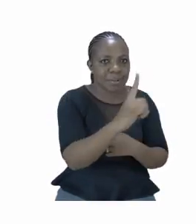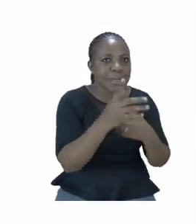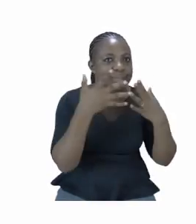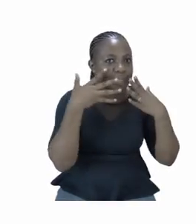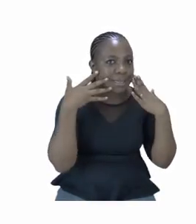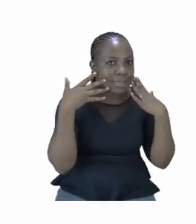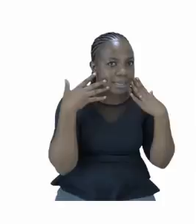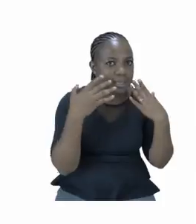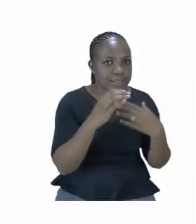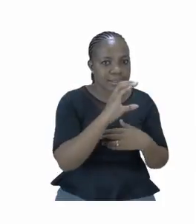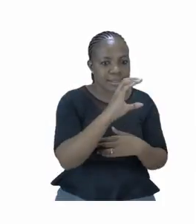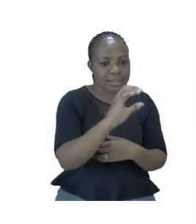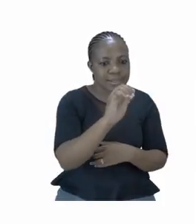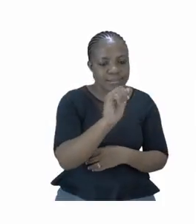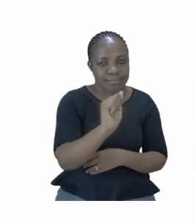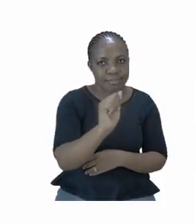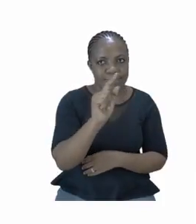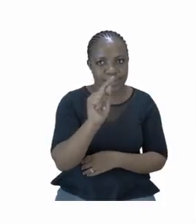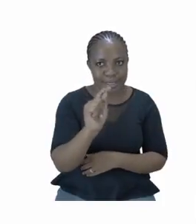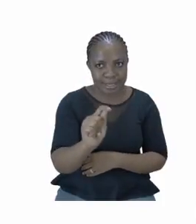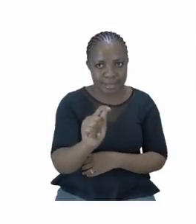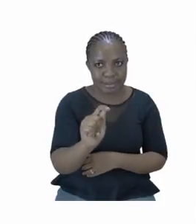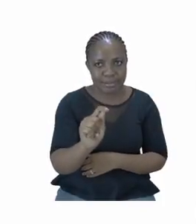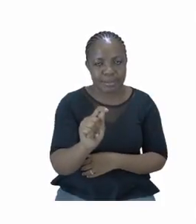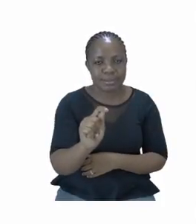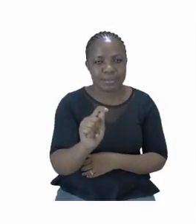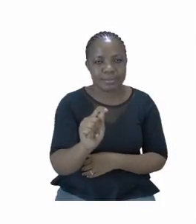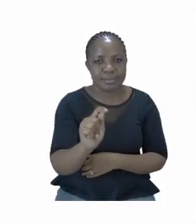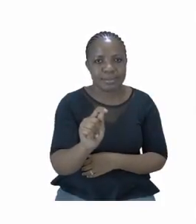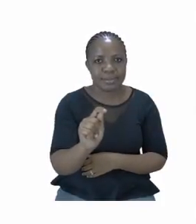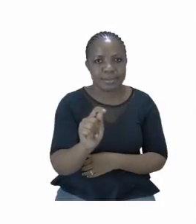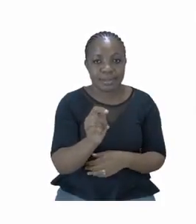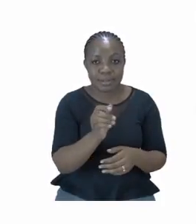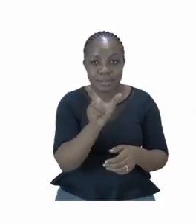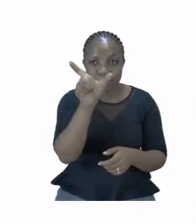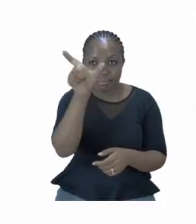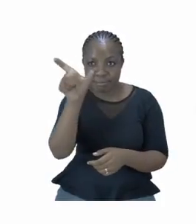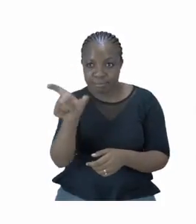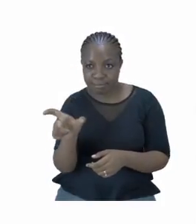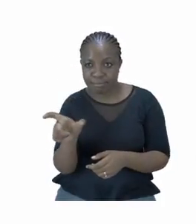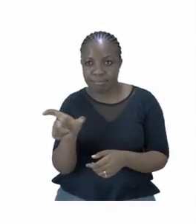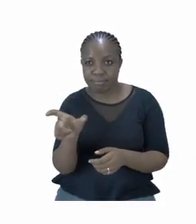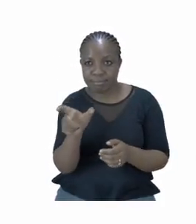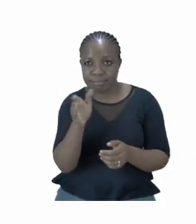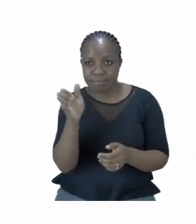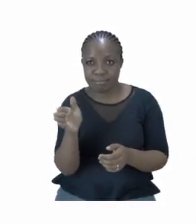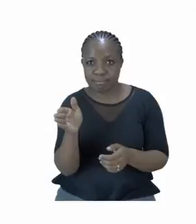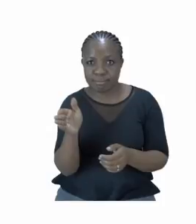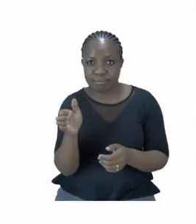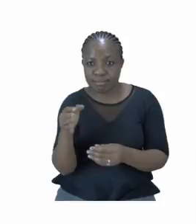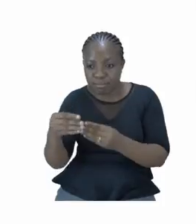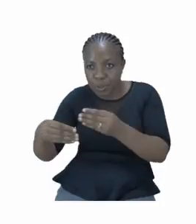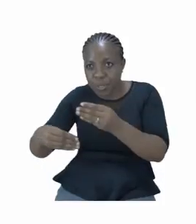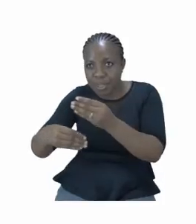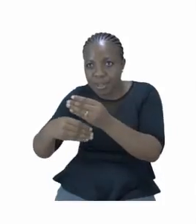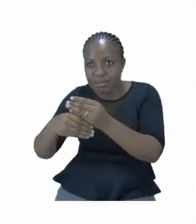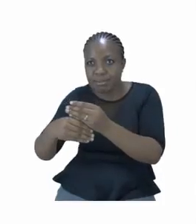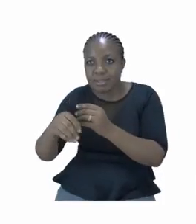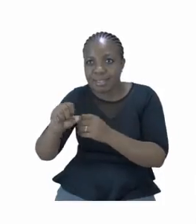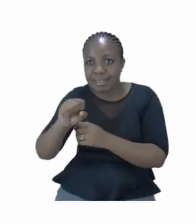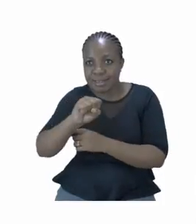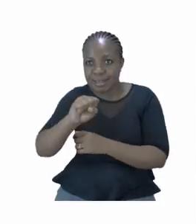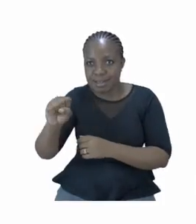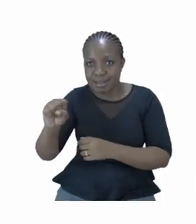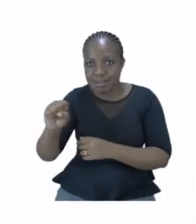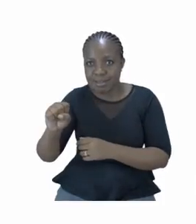One cat. Very good. And on the other side, when we add an S to the